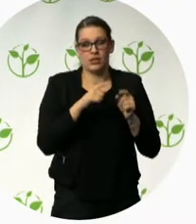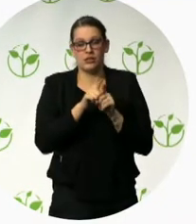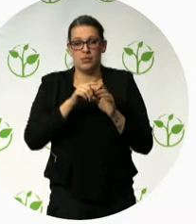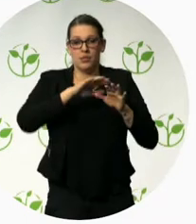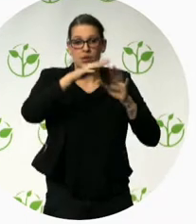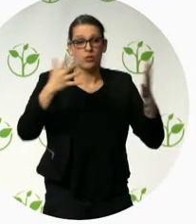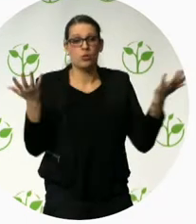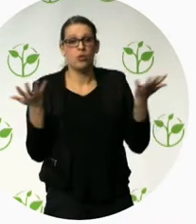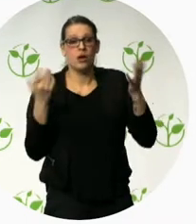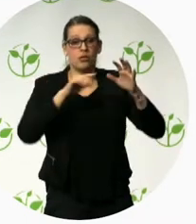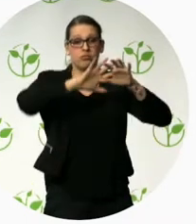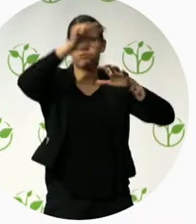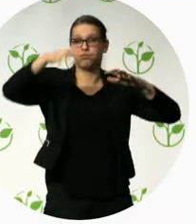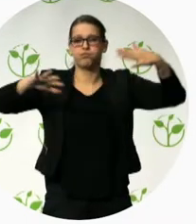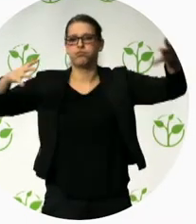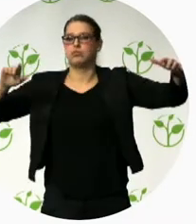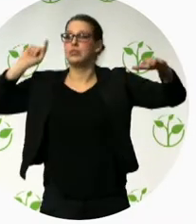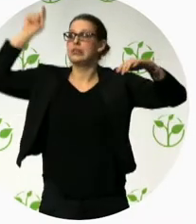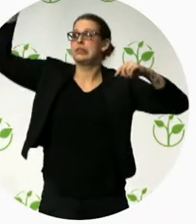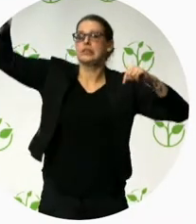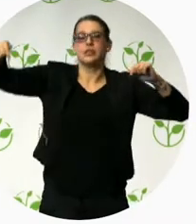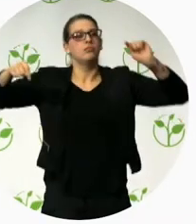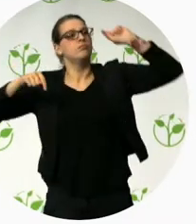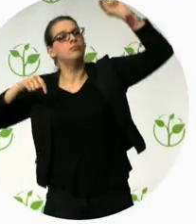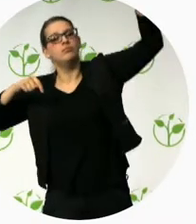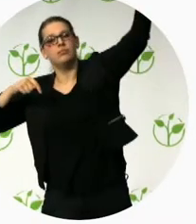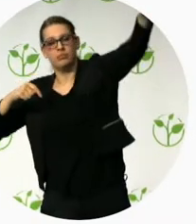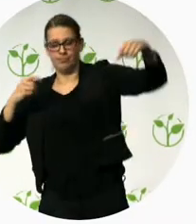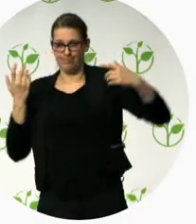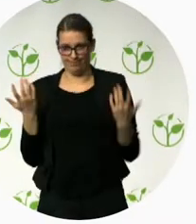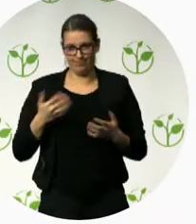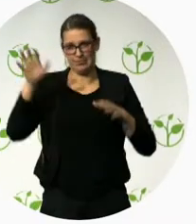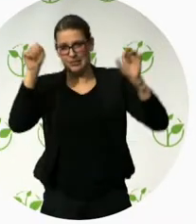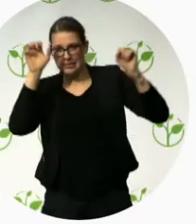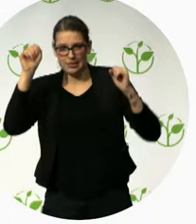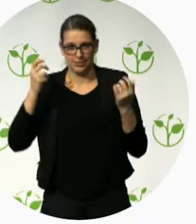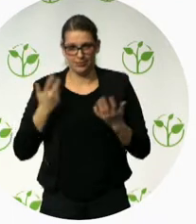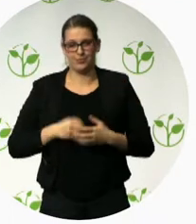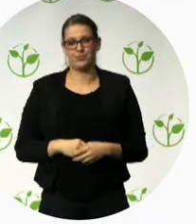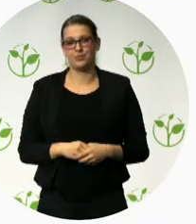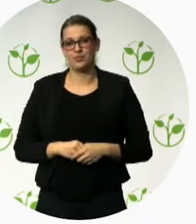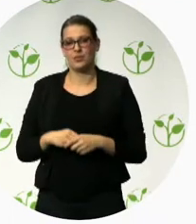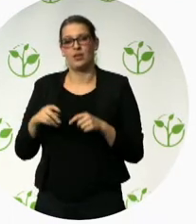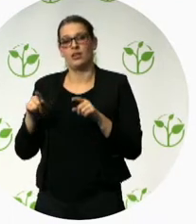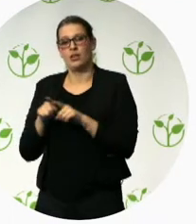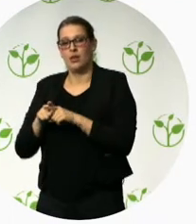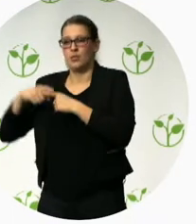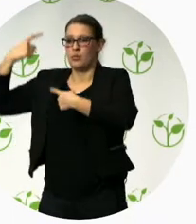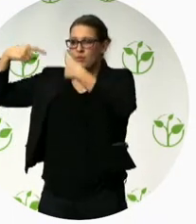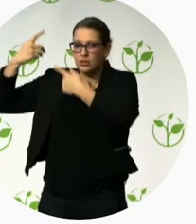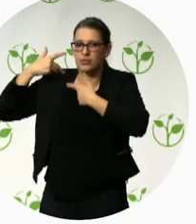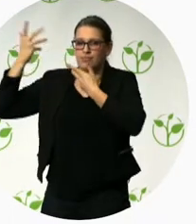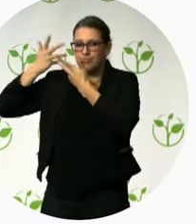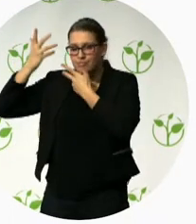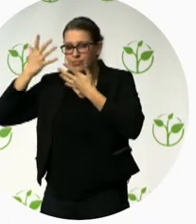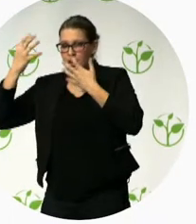differently. Systemic commitment, politicians are making a political slogans but not taking real responsibility when it comes to their